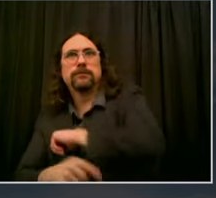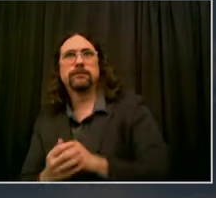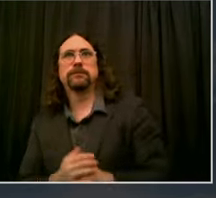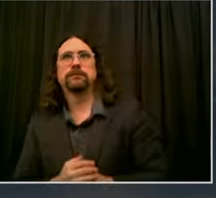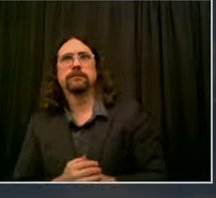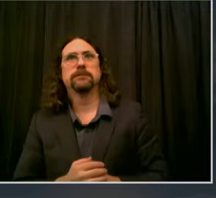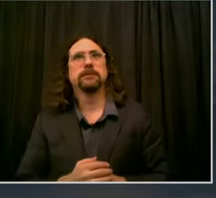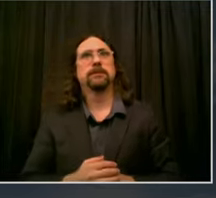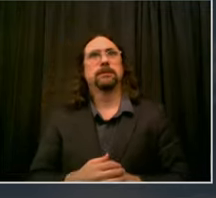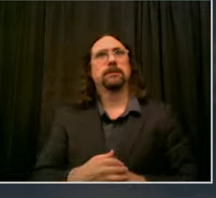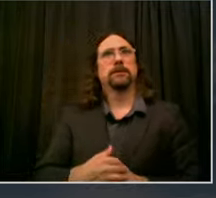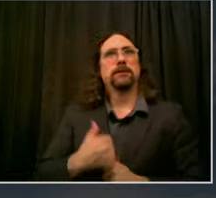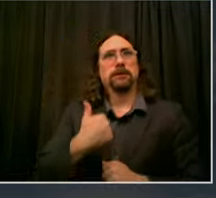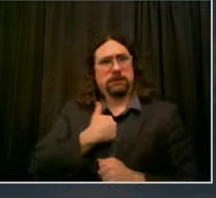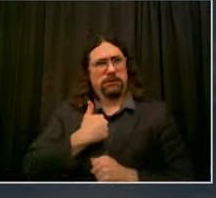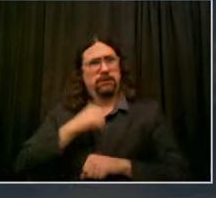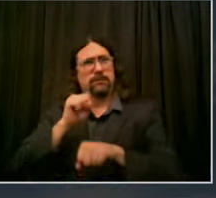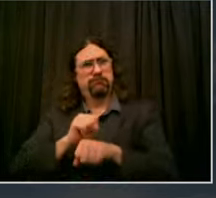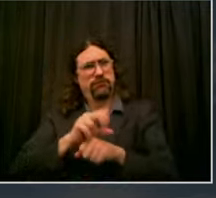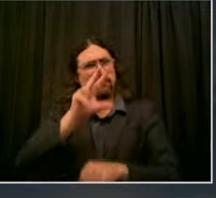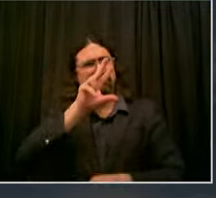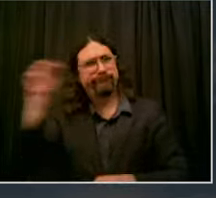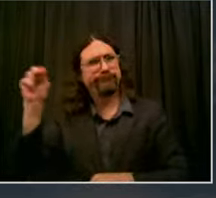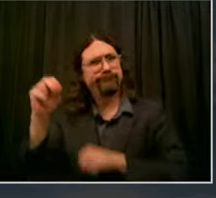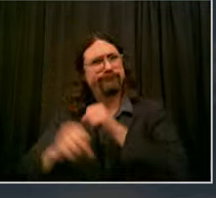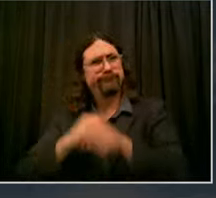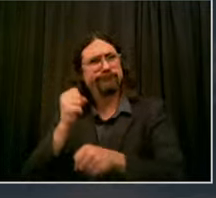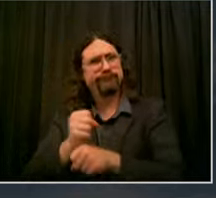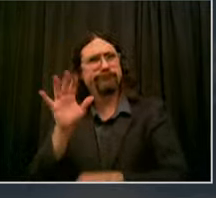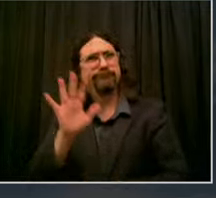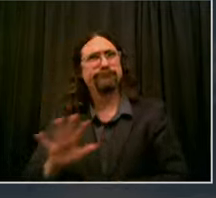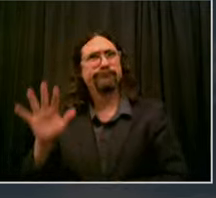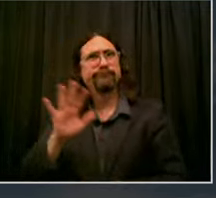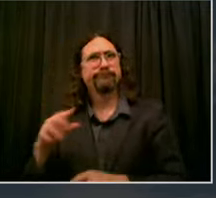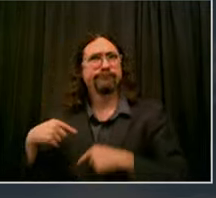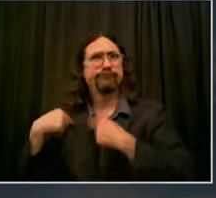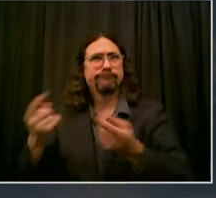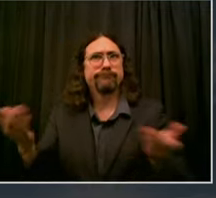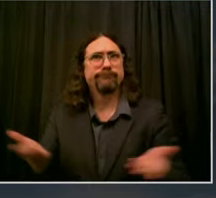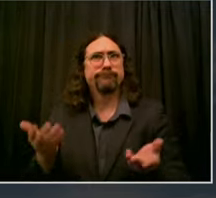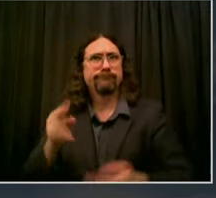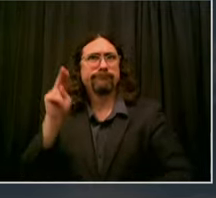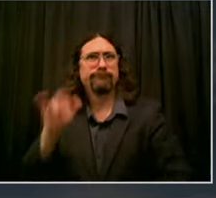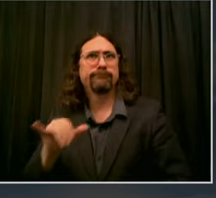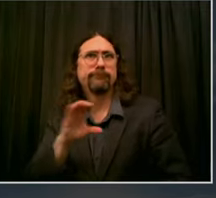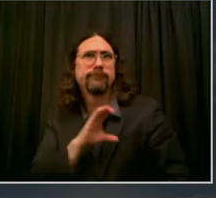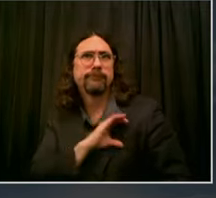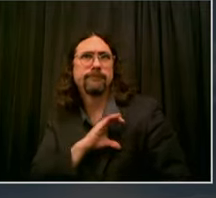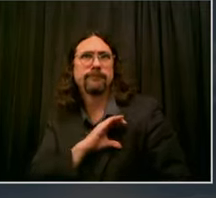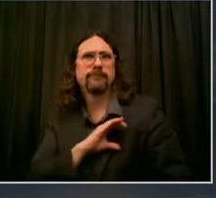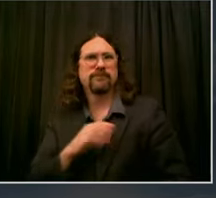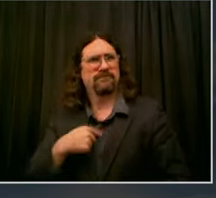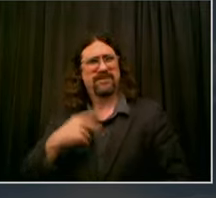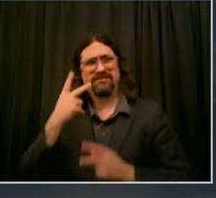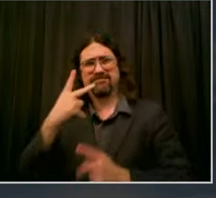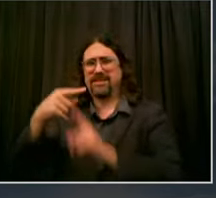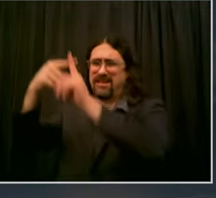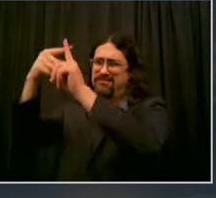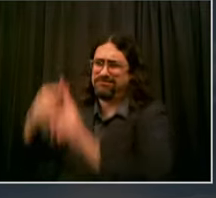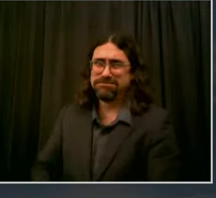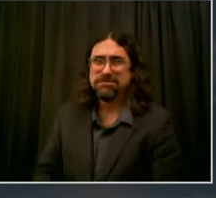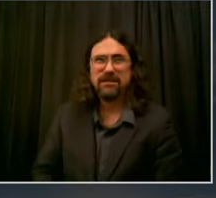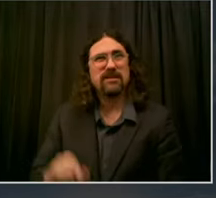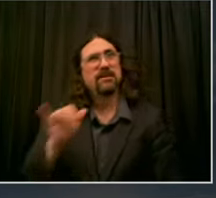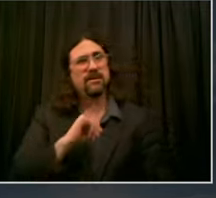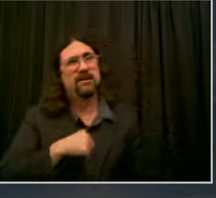good, the bad, and I've seen what works and what doesn't work. And what the mayor alluded to before was that where you look at where we've come